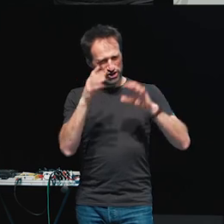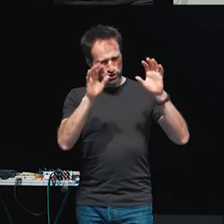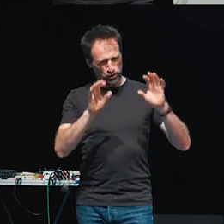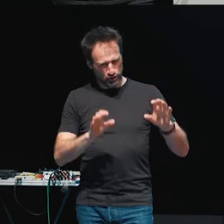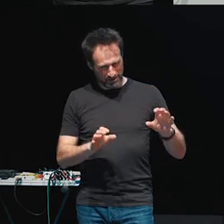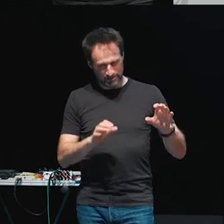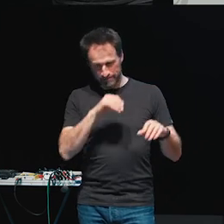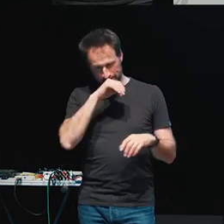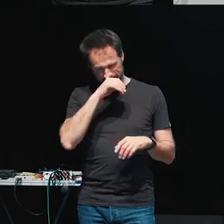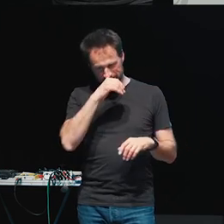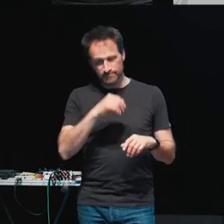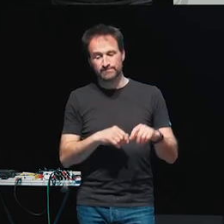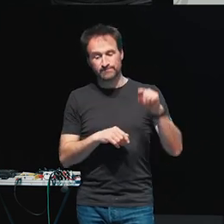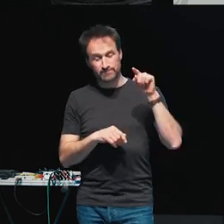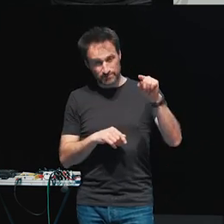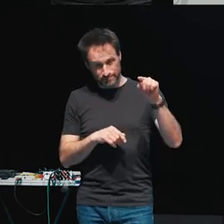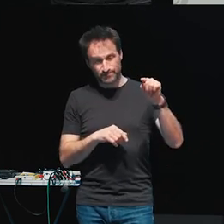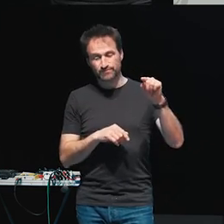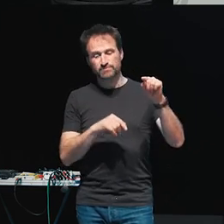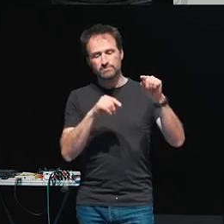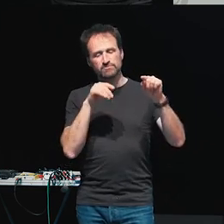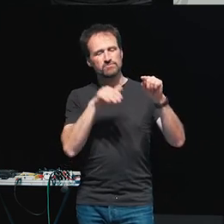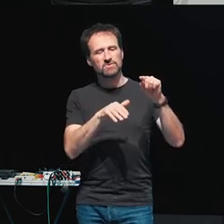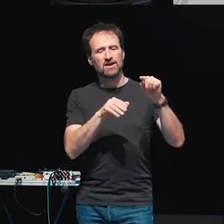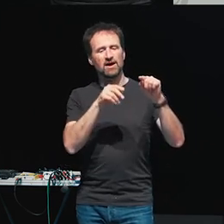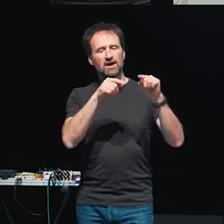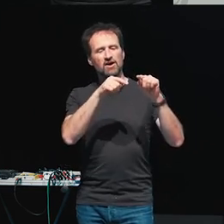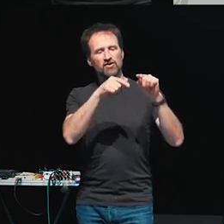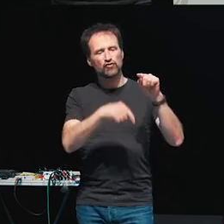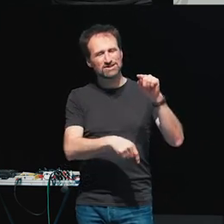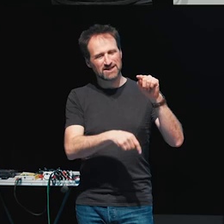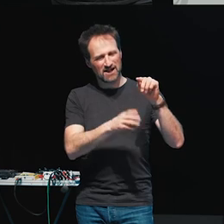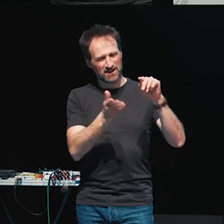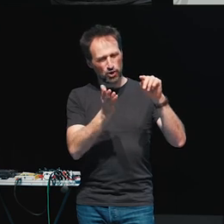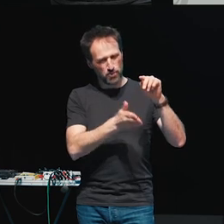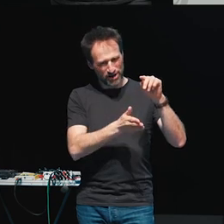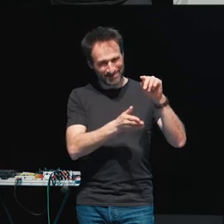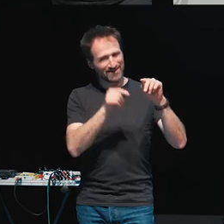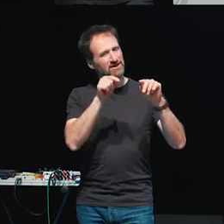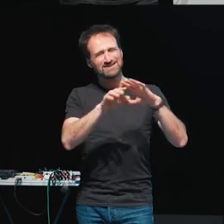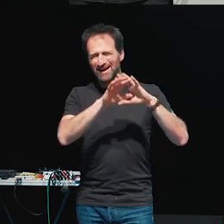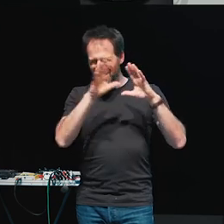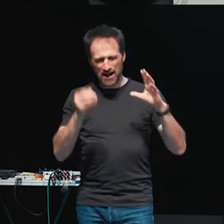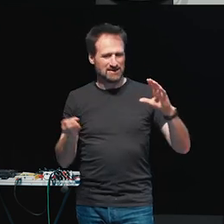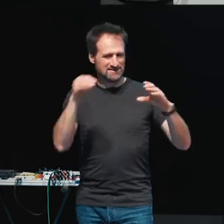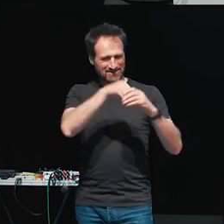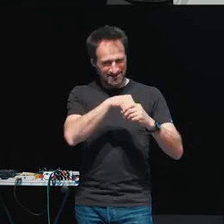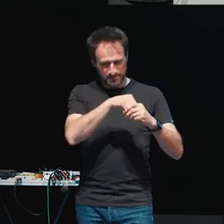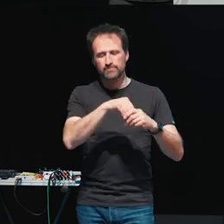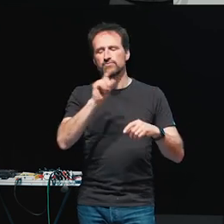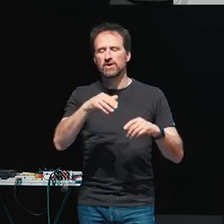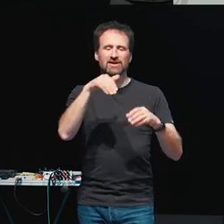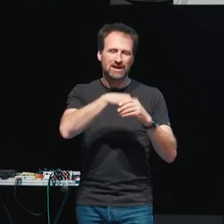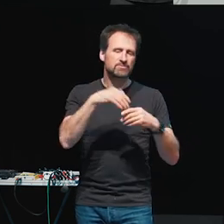have a root component that encapsulates everything. Inside, we will have some sort of